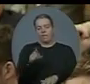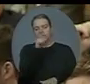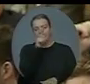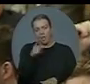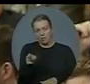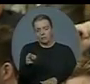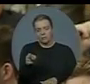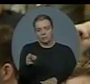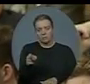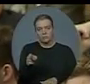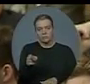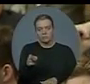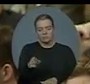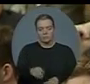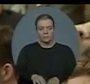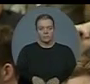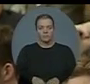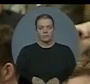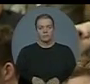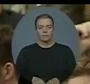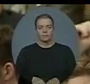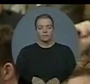Speaker.